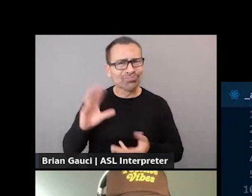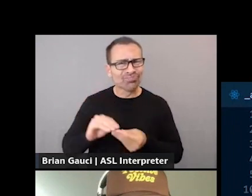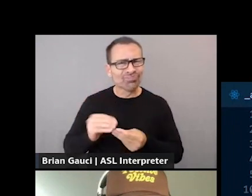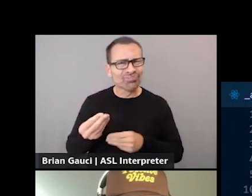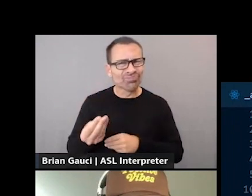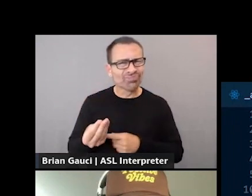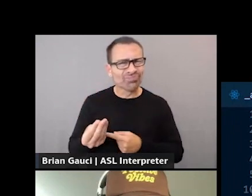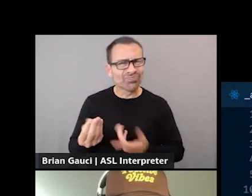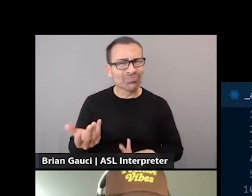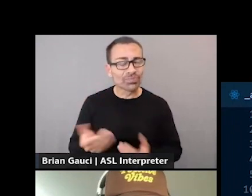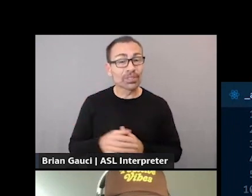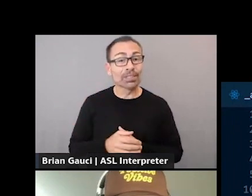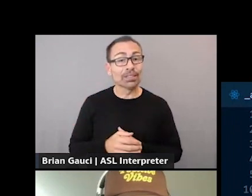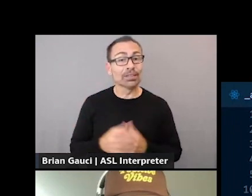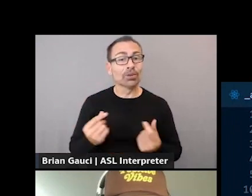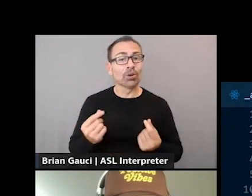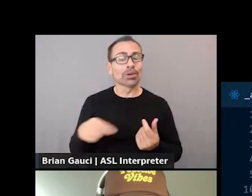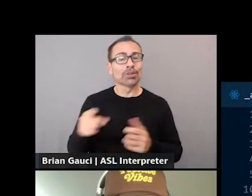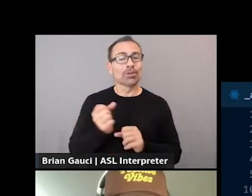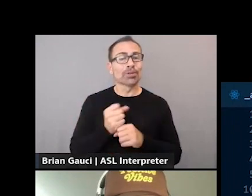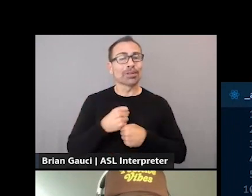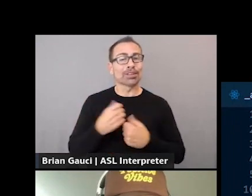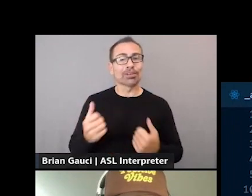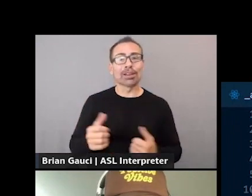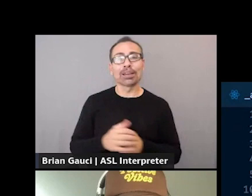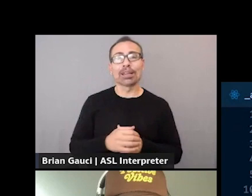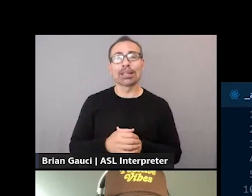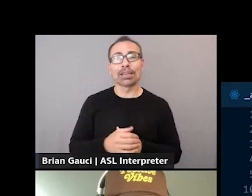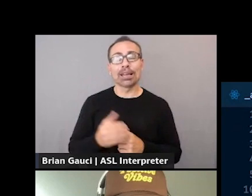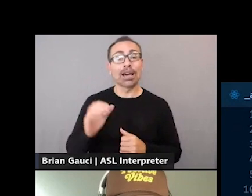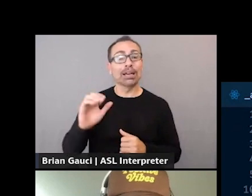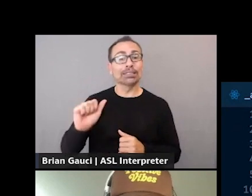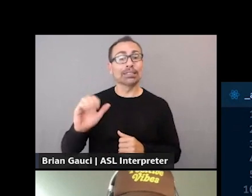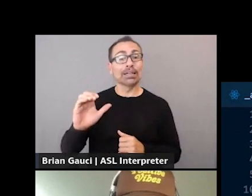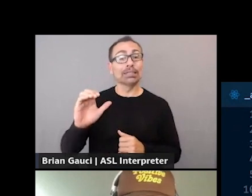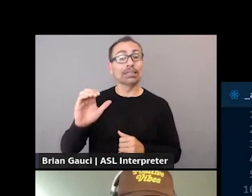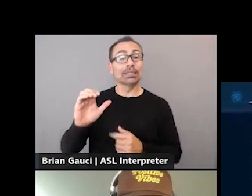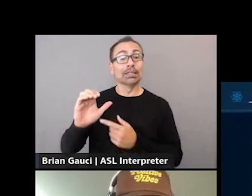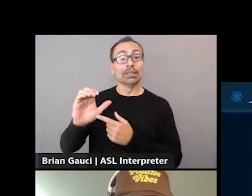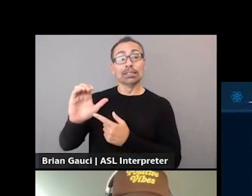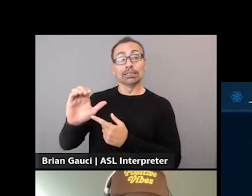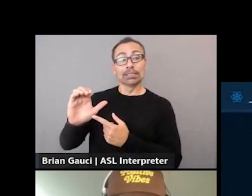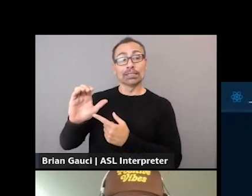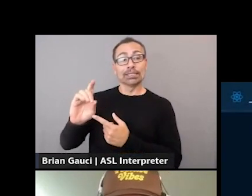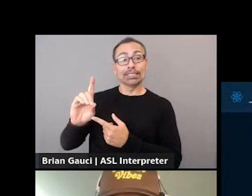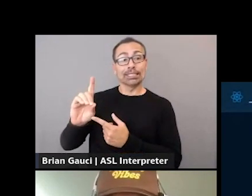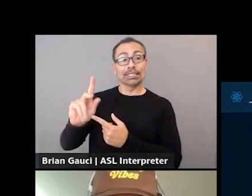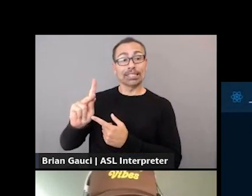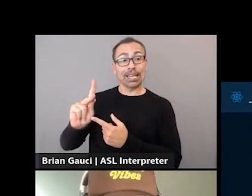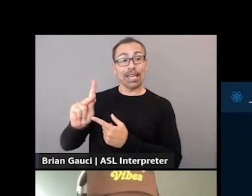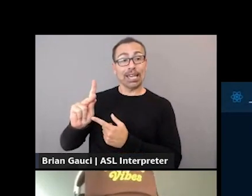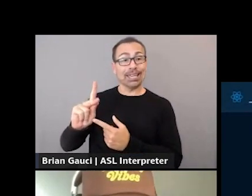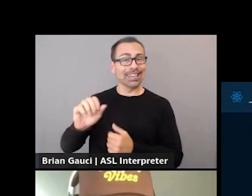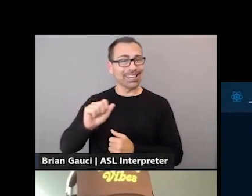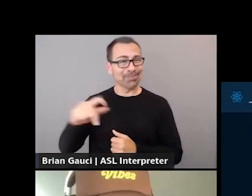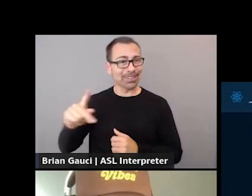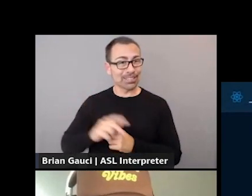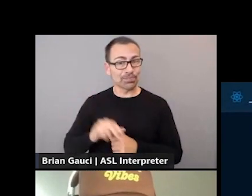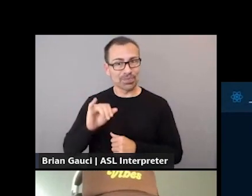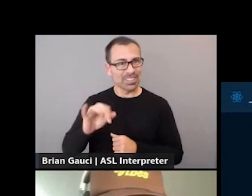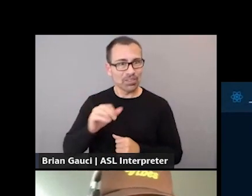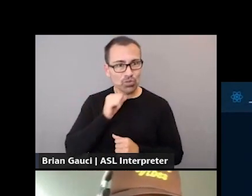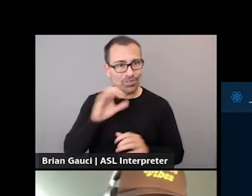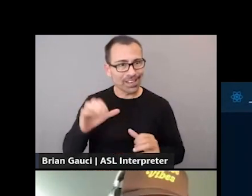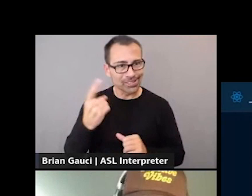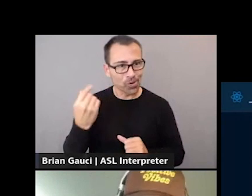So what we're going to be doing here is creating a CDK application. Now, if you haven't done one before, welcome to the stream. We're going to be walking you through how